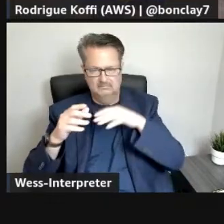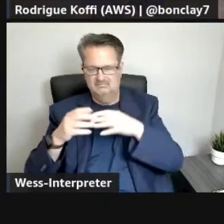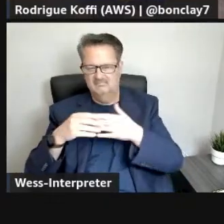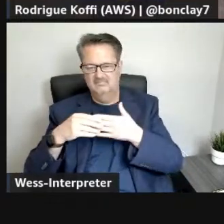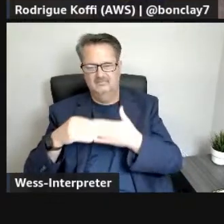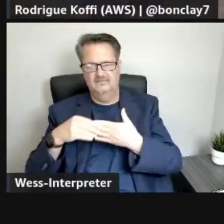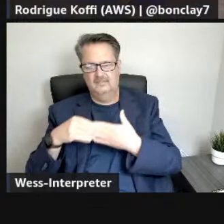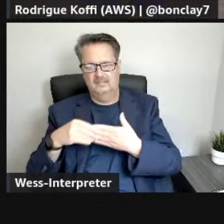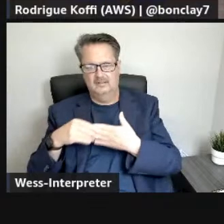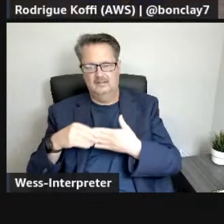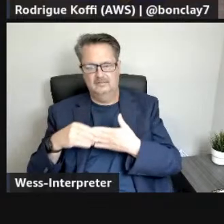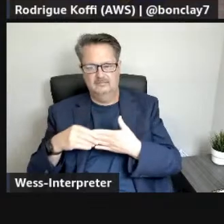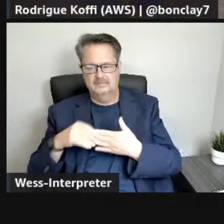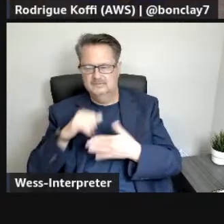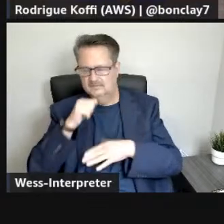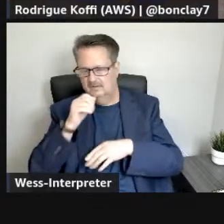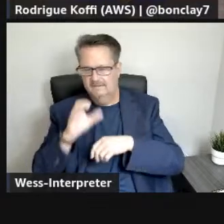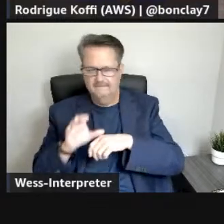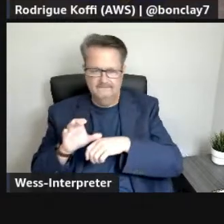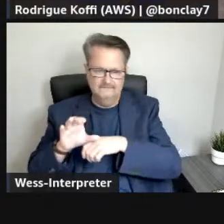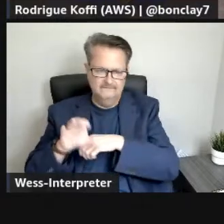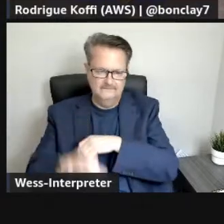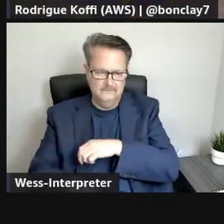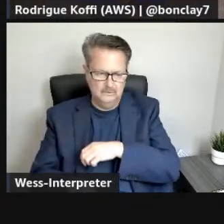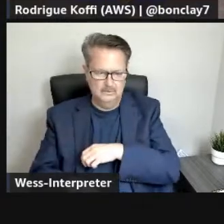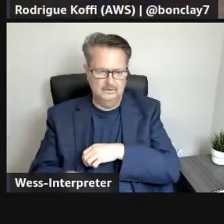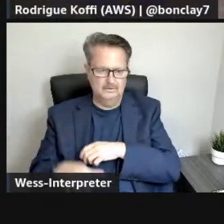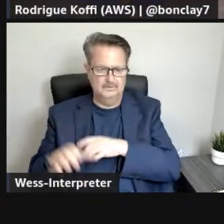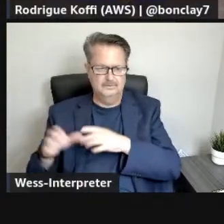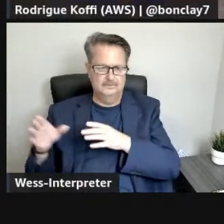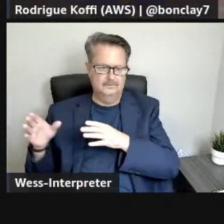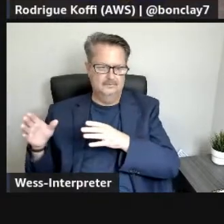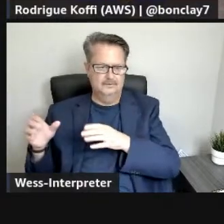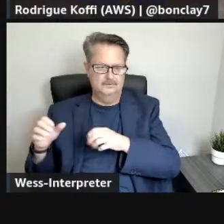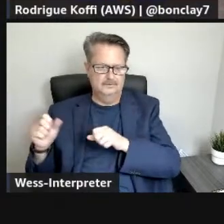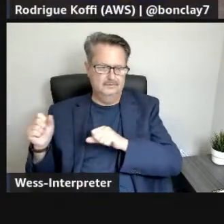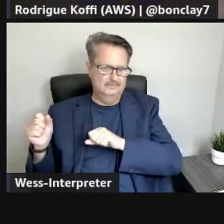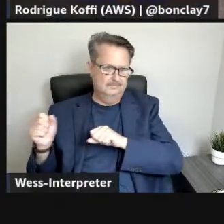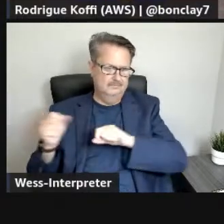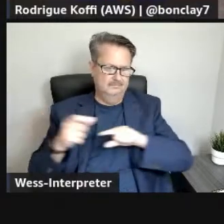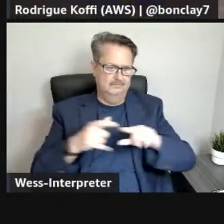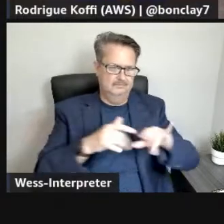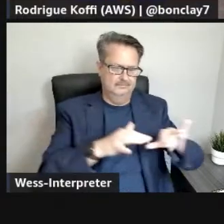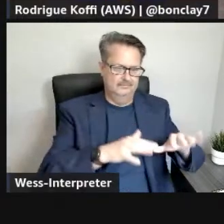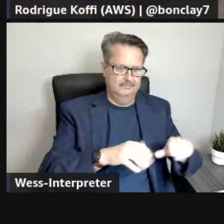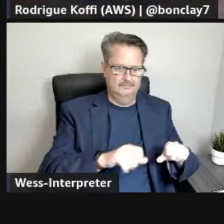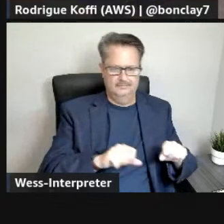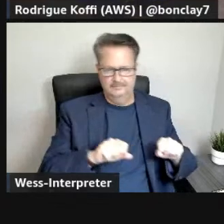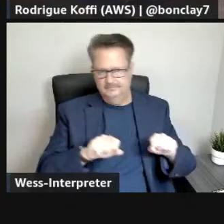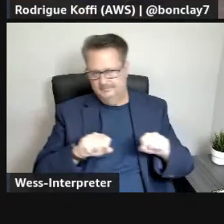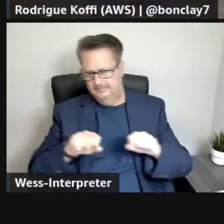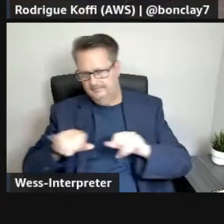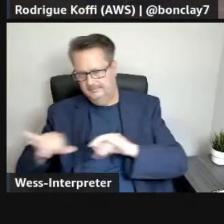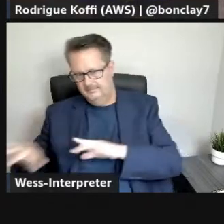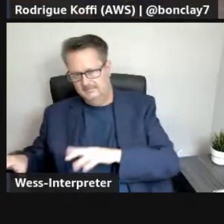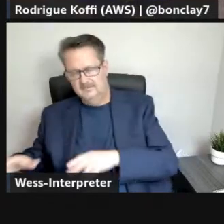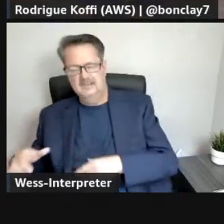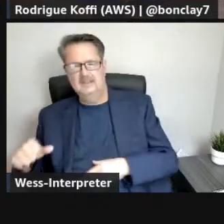not forced to run the collector in the same environment that your workload itself is running on. So it can actually,